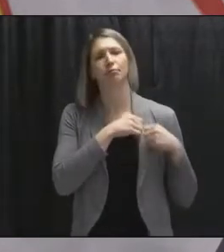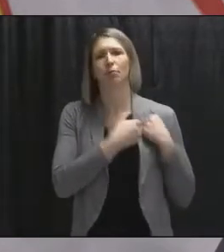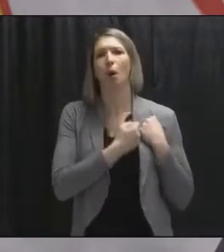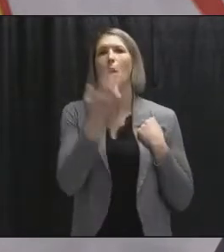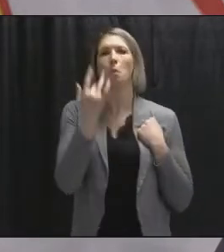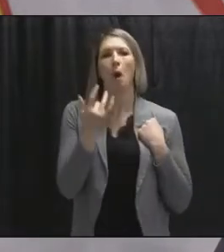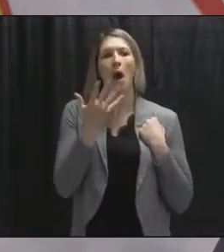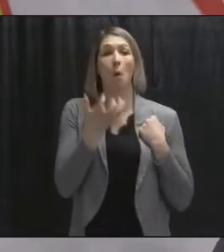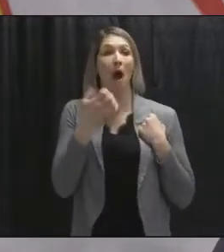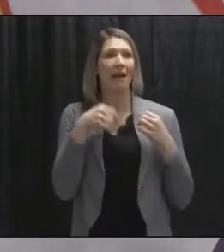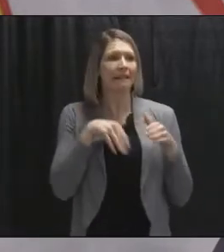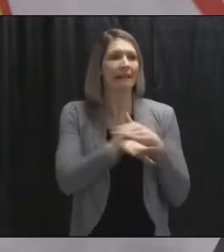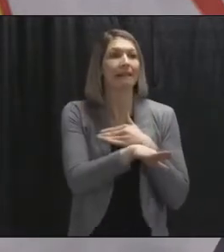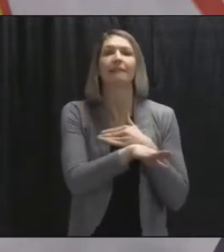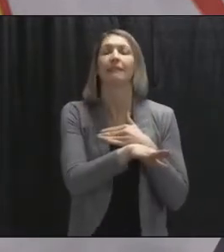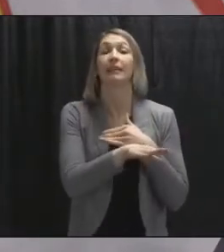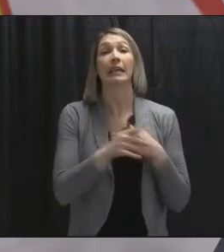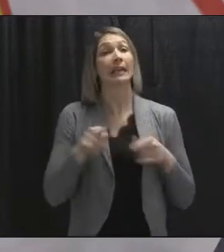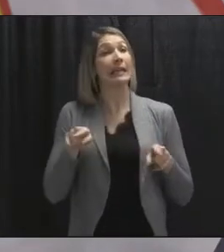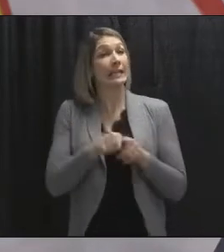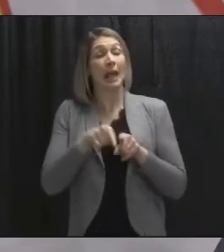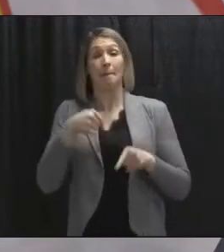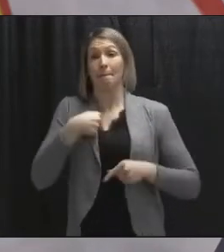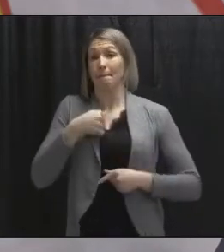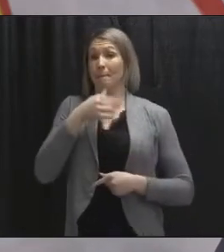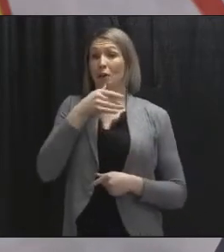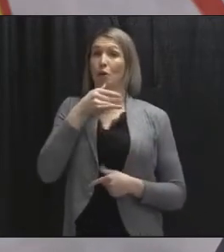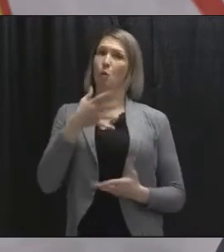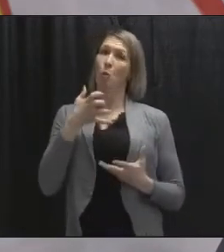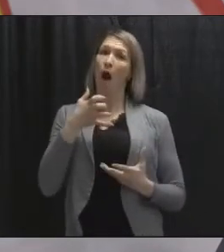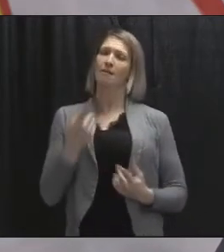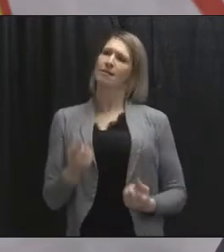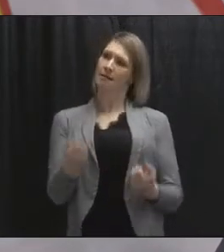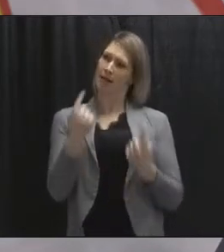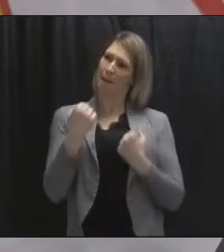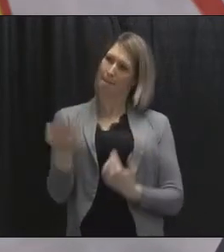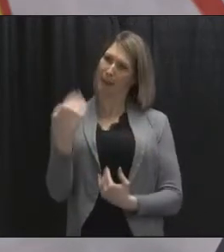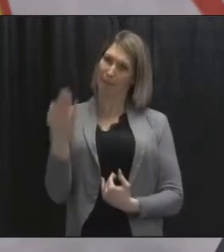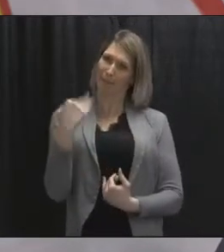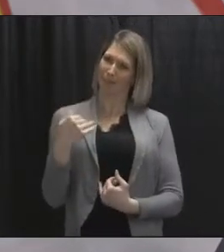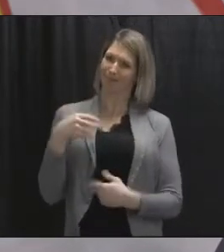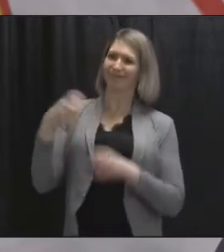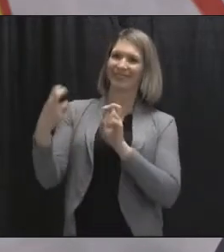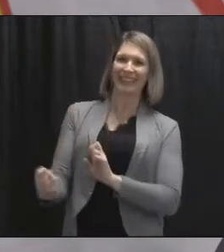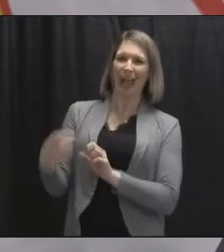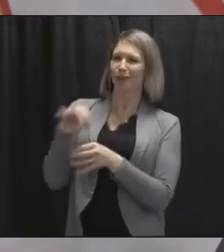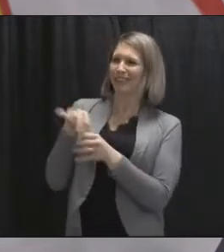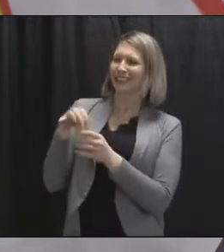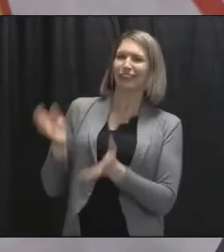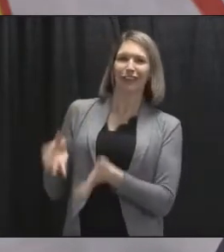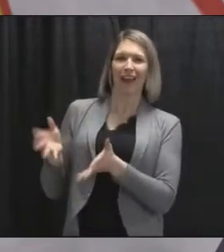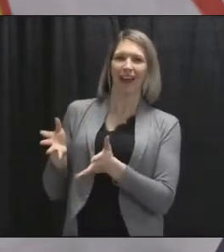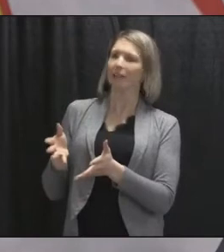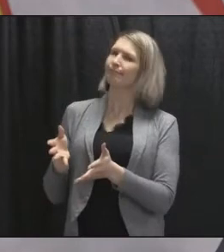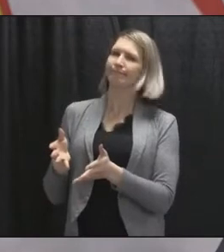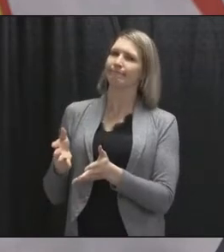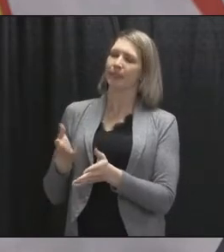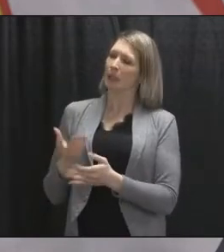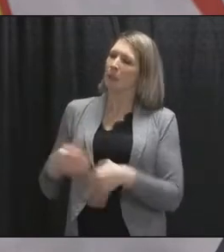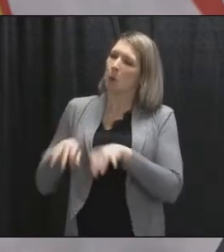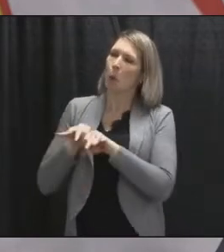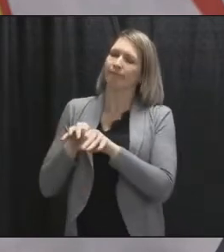bit. She would like to get out and about. But for her sake and the sake of all our seniors, it's important that we follow the